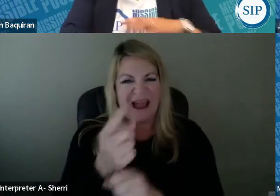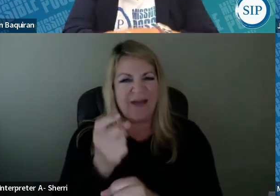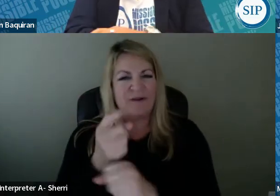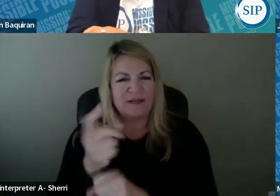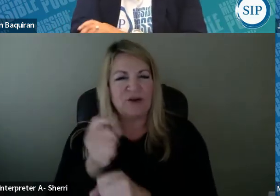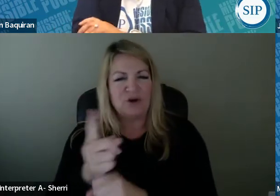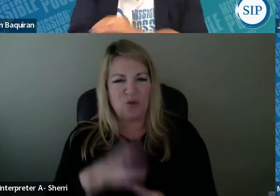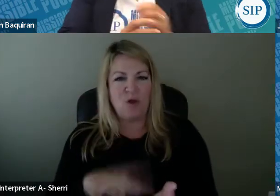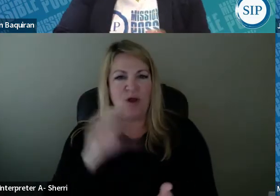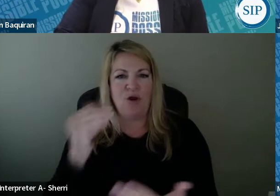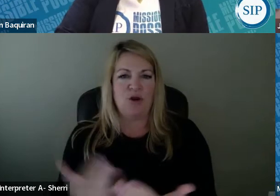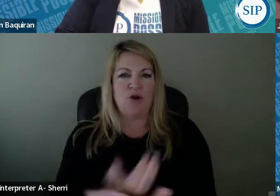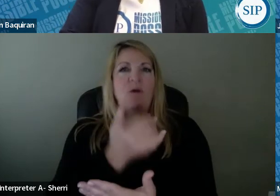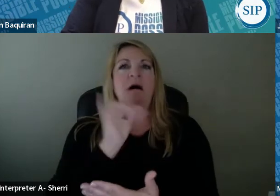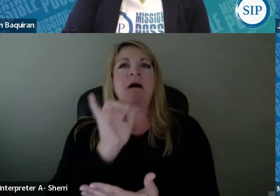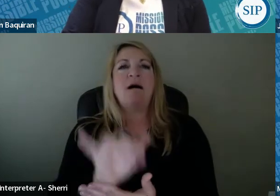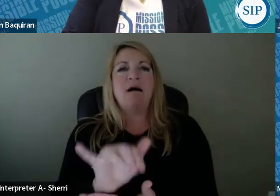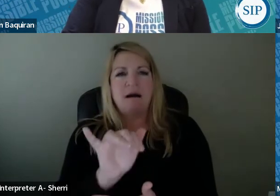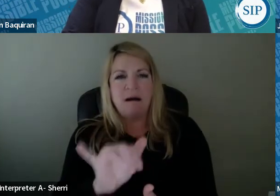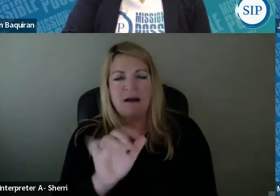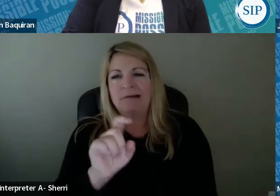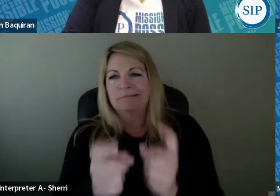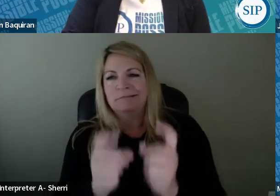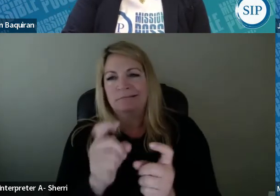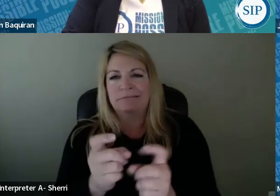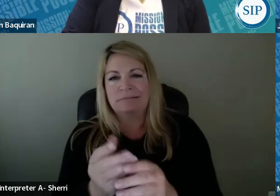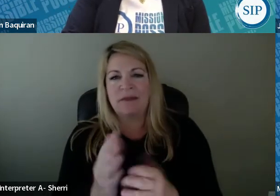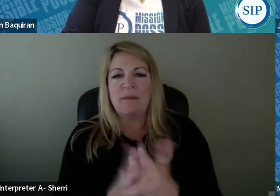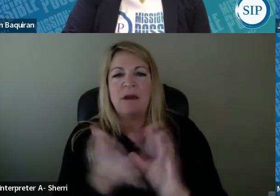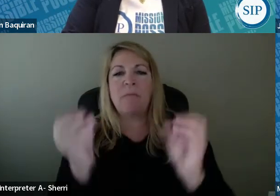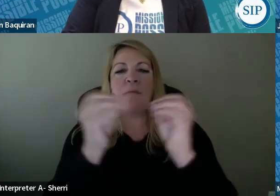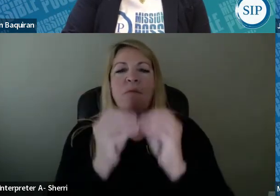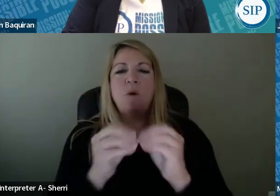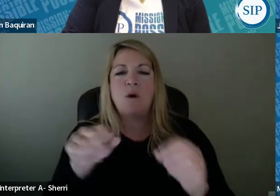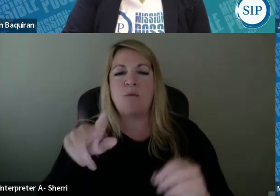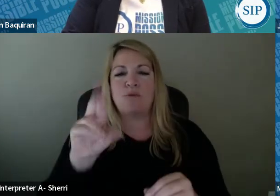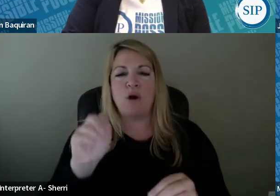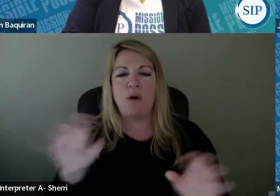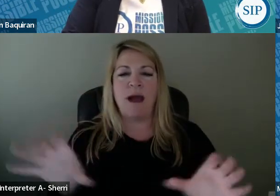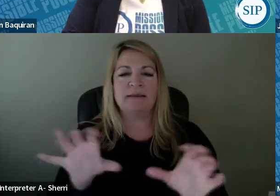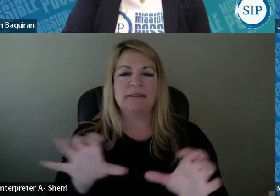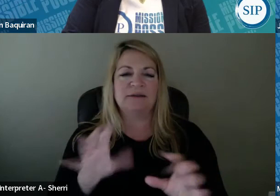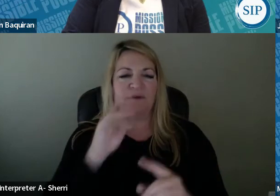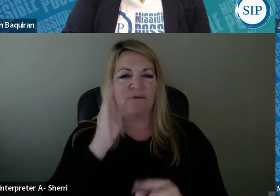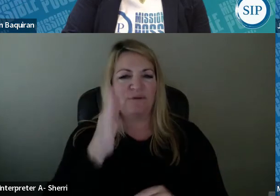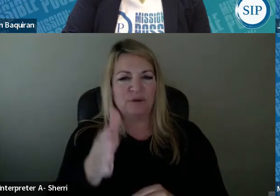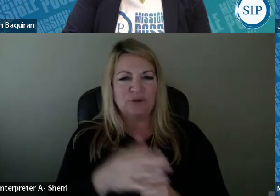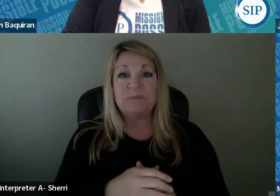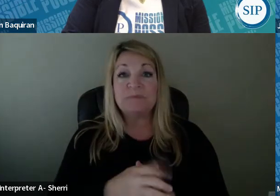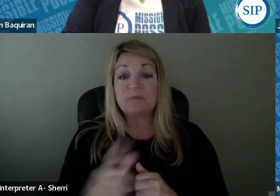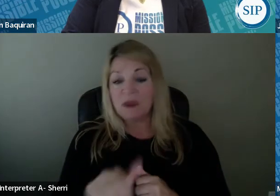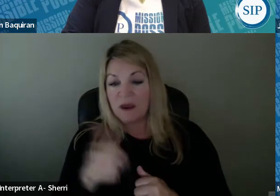learn something new and you'll be able to be even that much more proactive for the future. So another